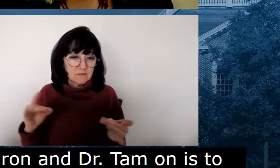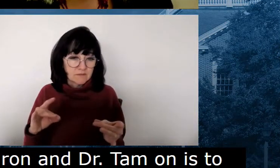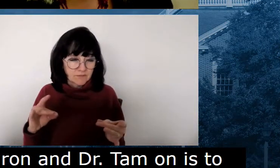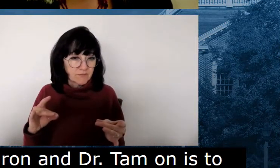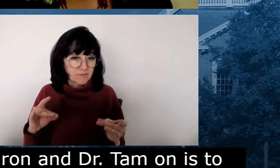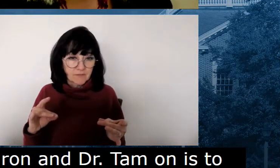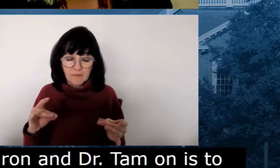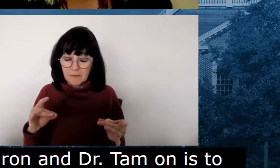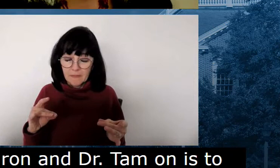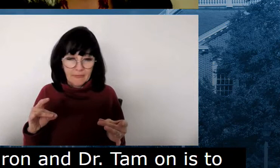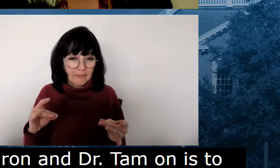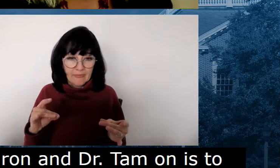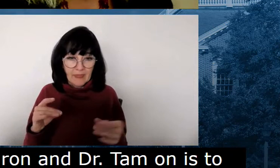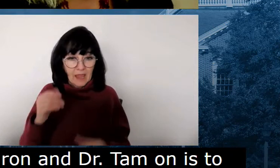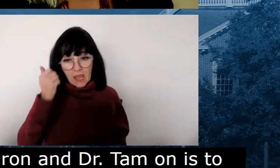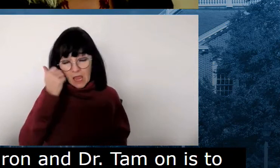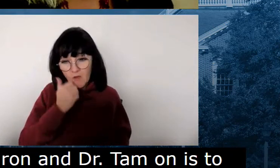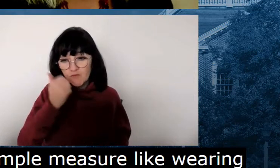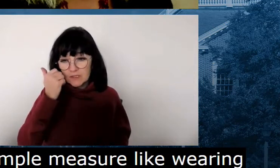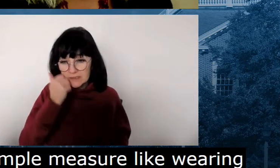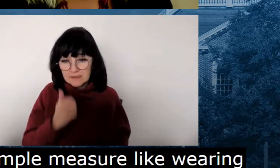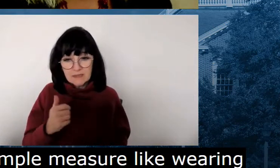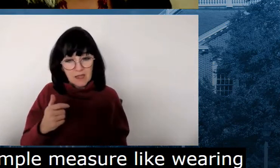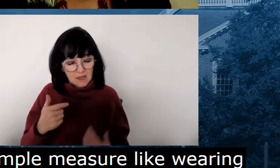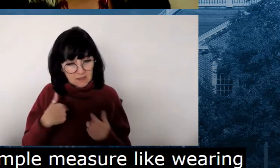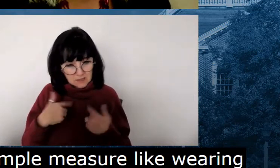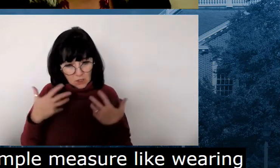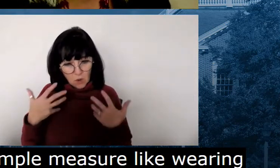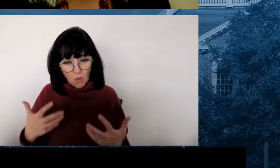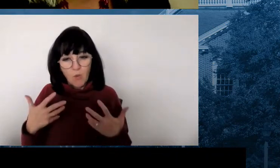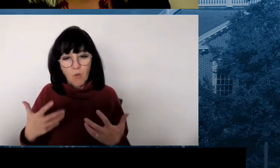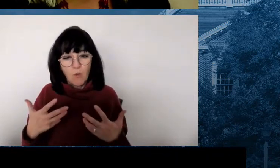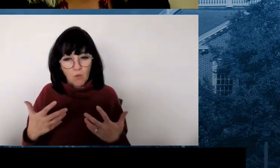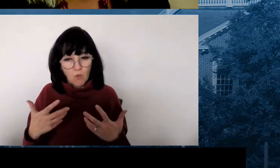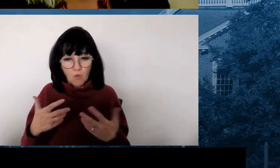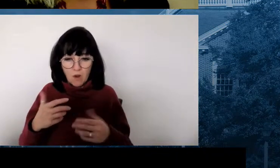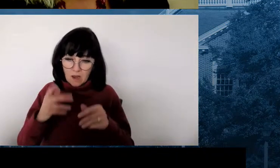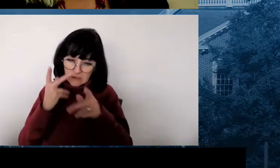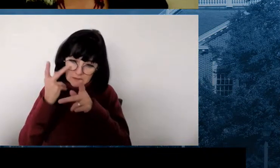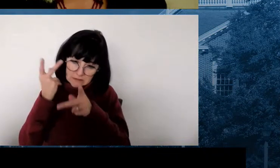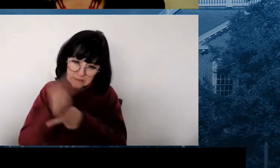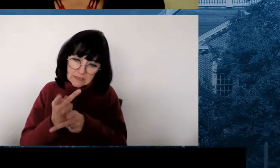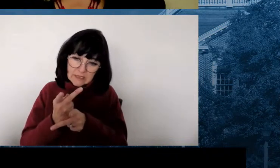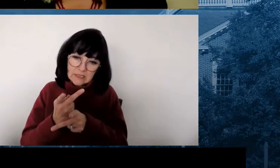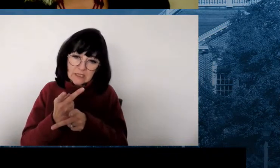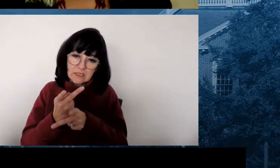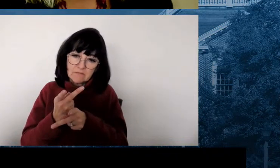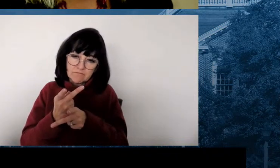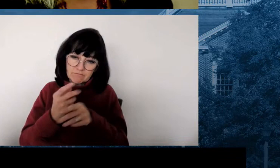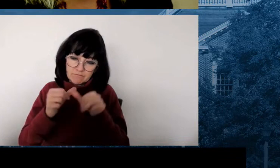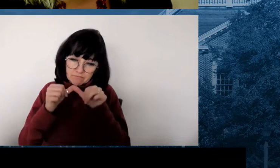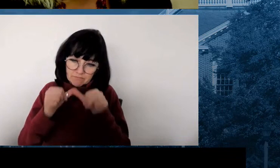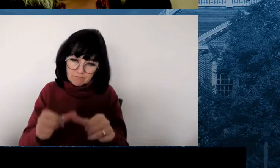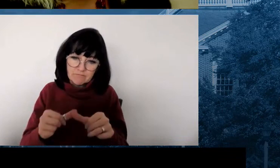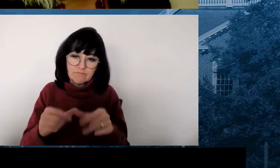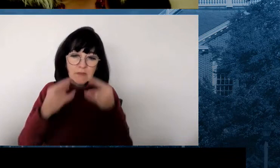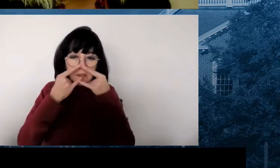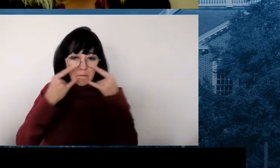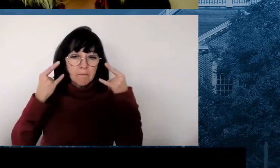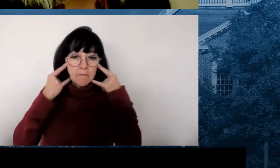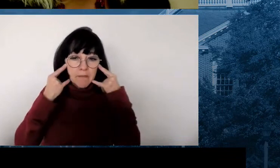every day to keep our mask mandate in place for our schools, to keep our children in